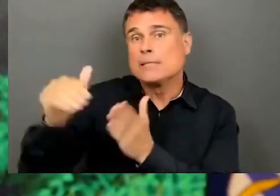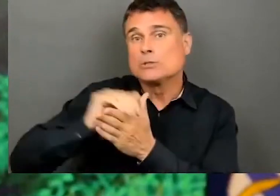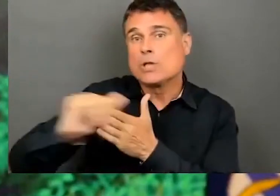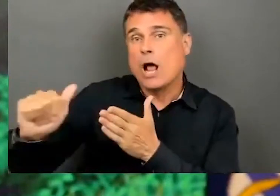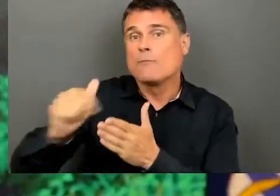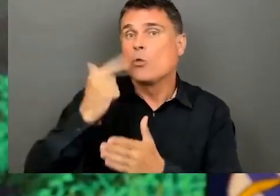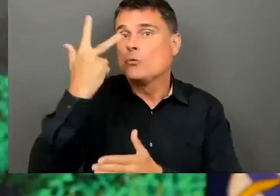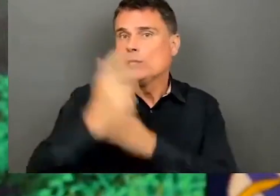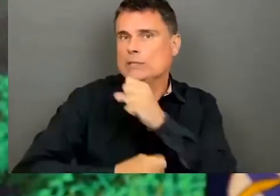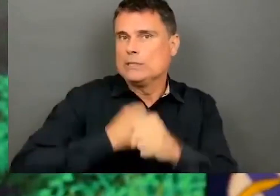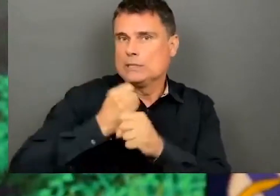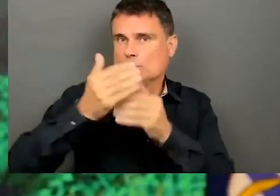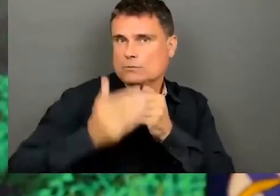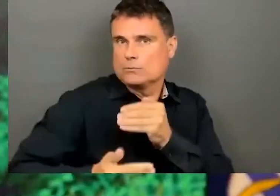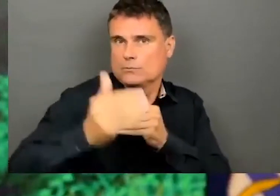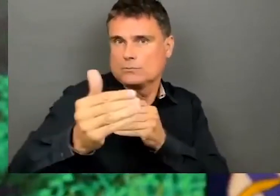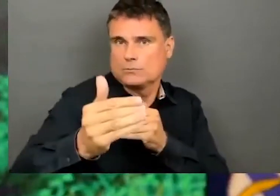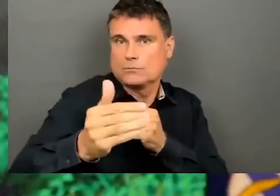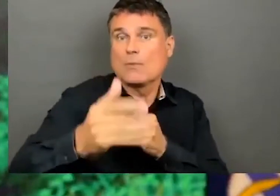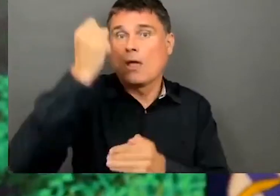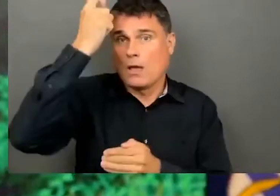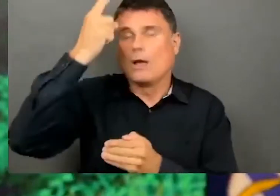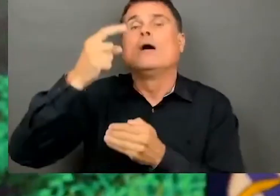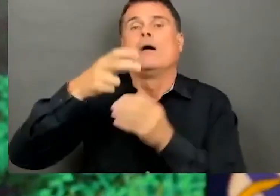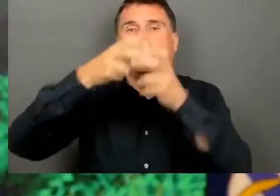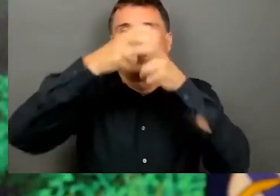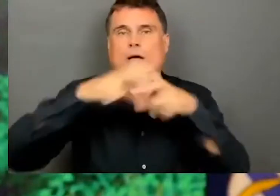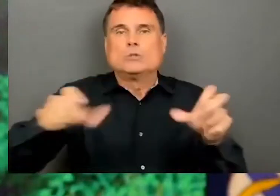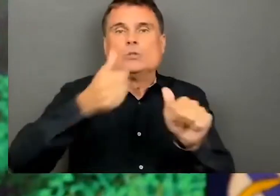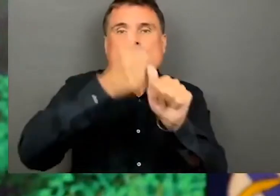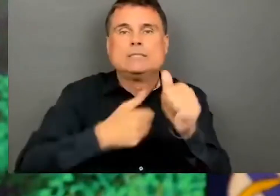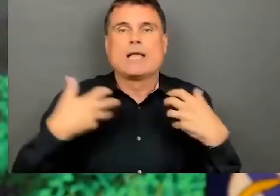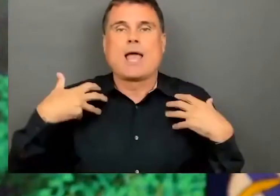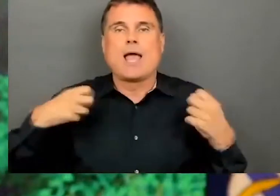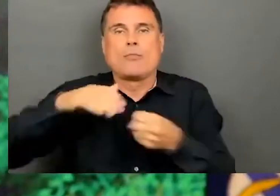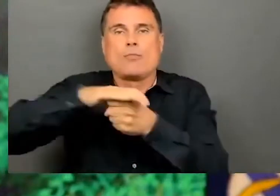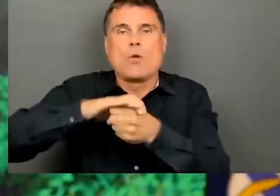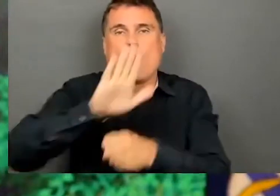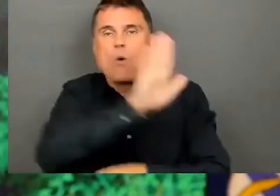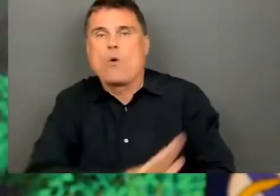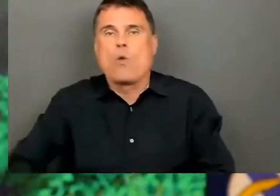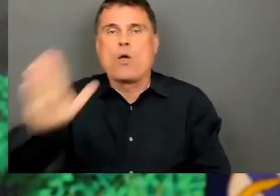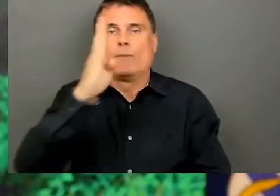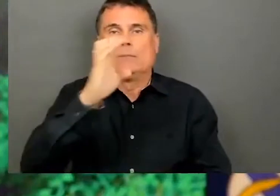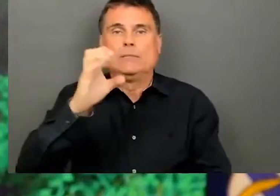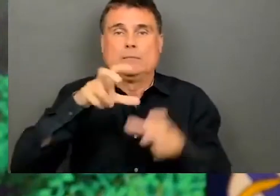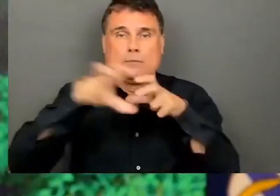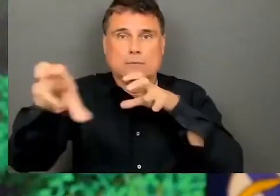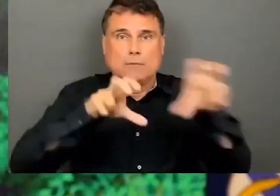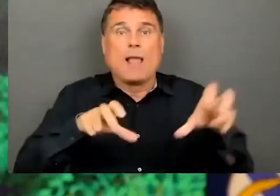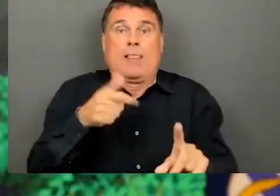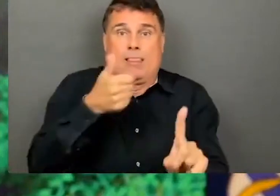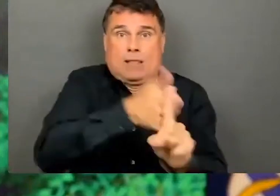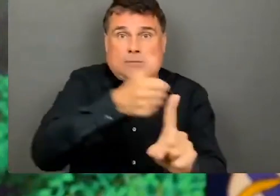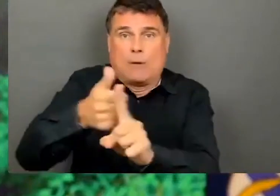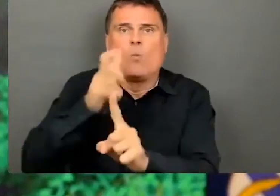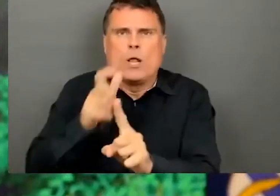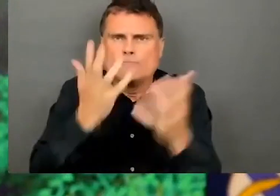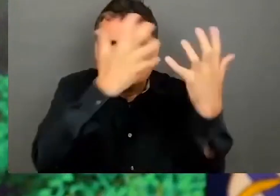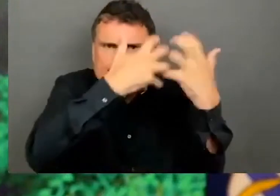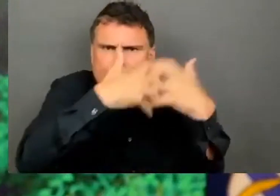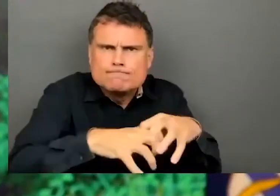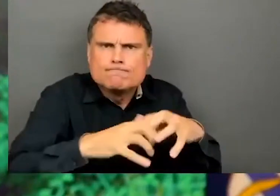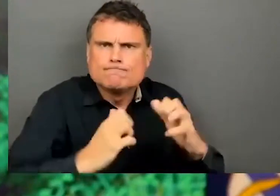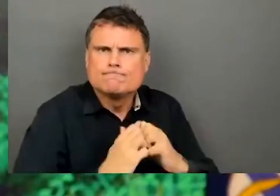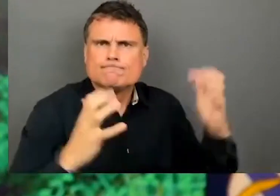years, directed to health authorities to implement this expanded policy on prescribed safe supply. These funds will support